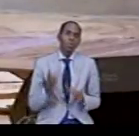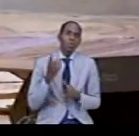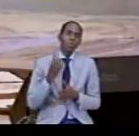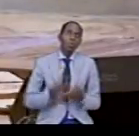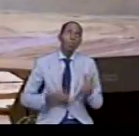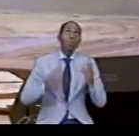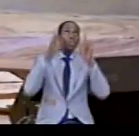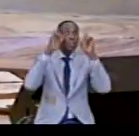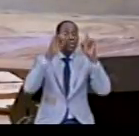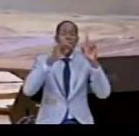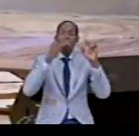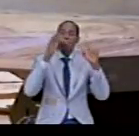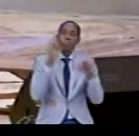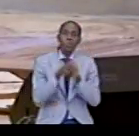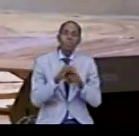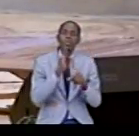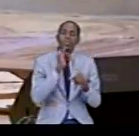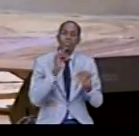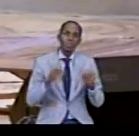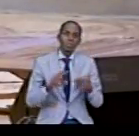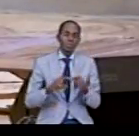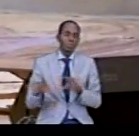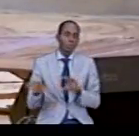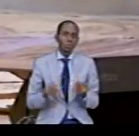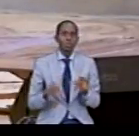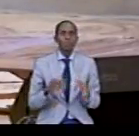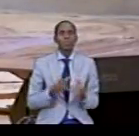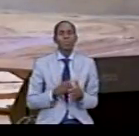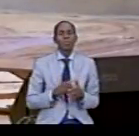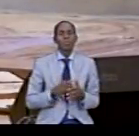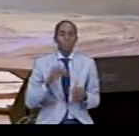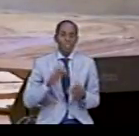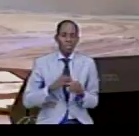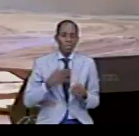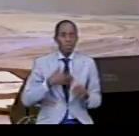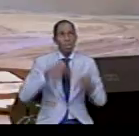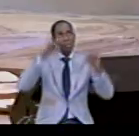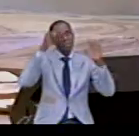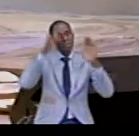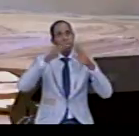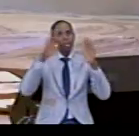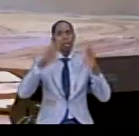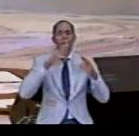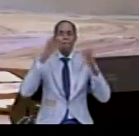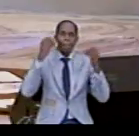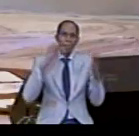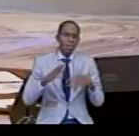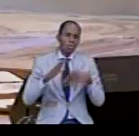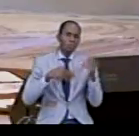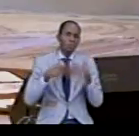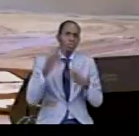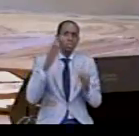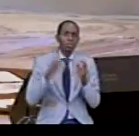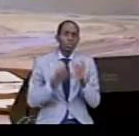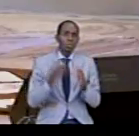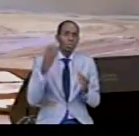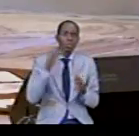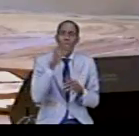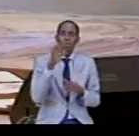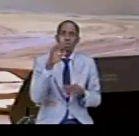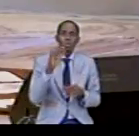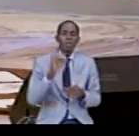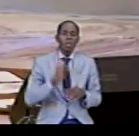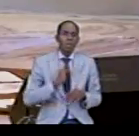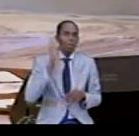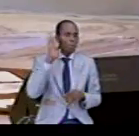able also to perform in My Father's House how many mansions if it were not so I would have told